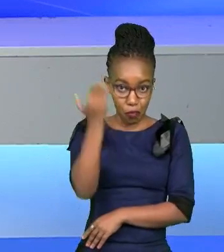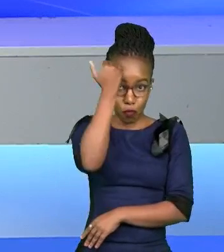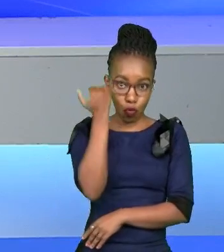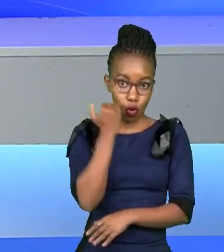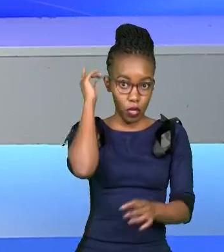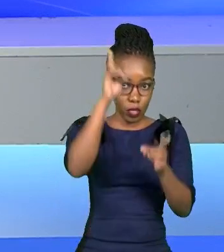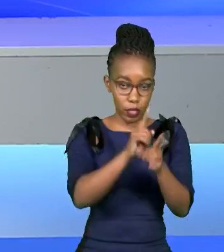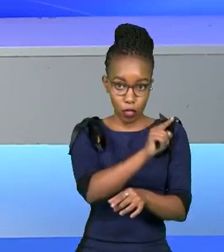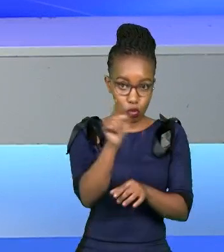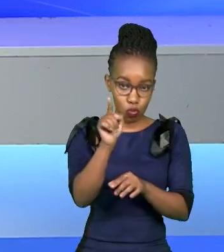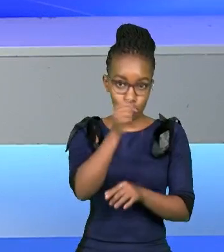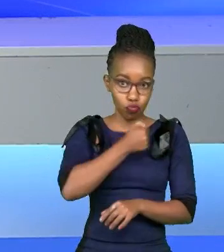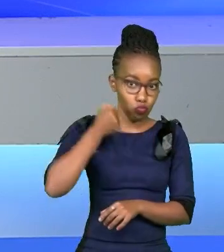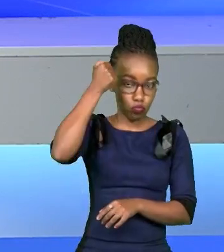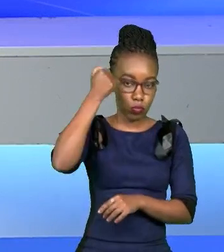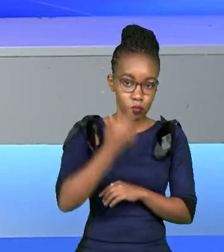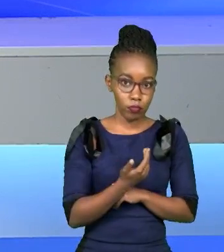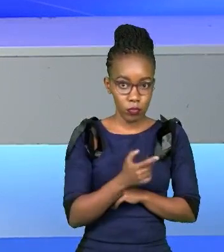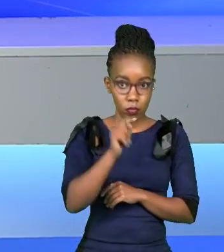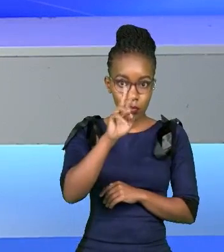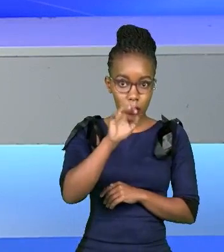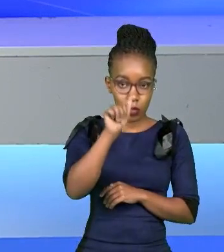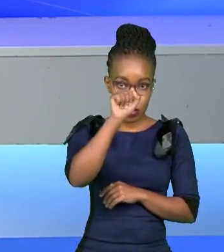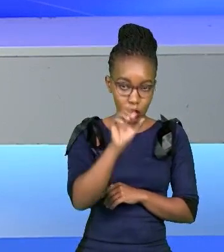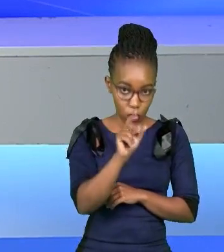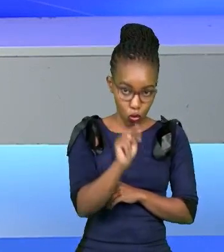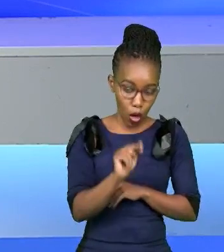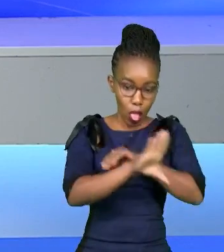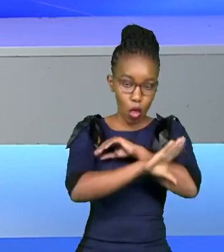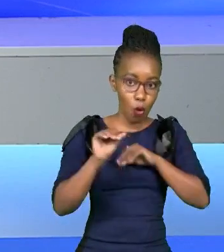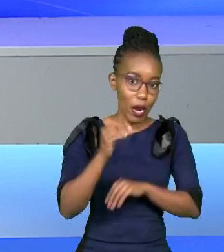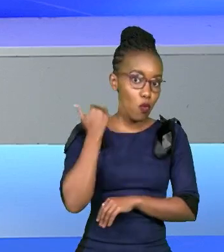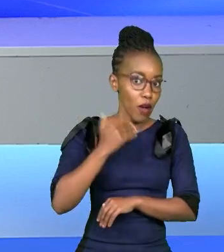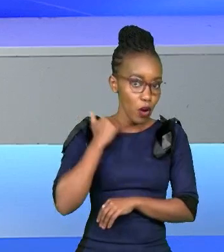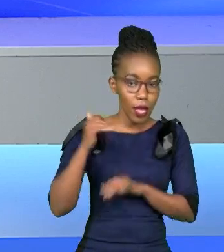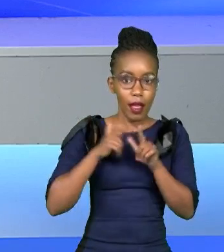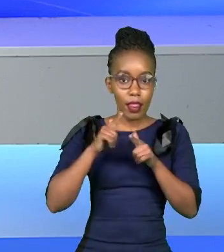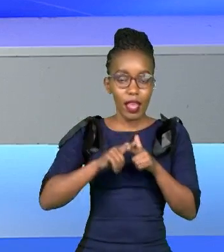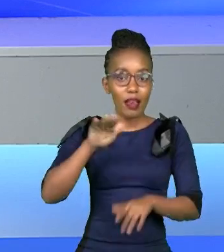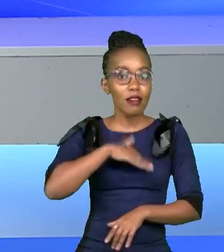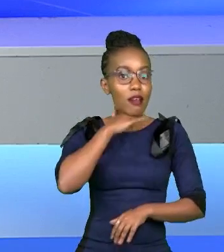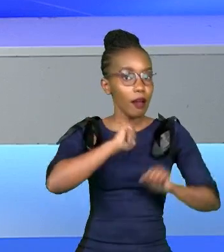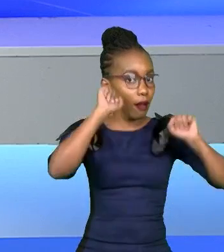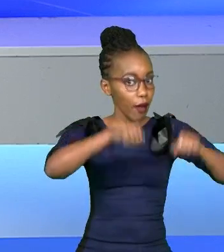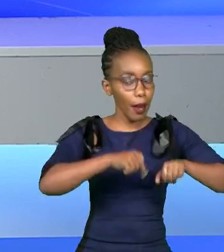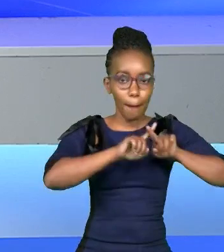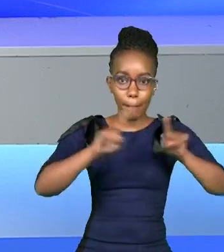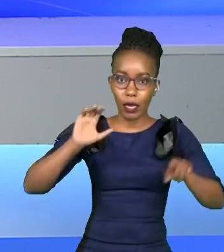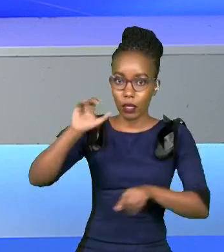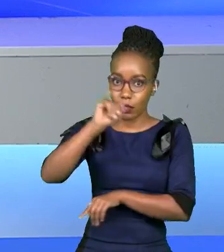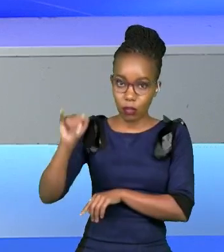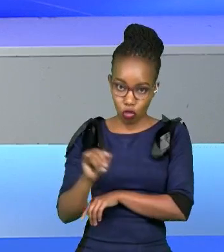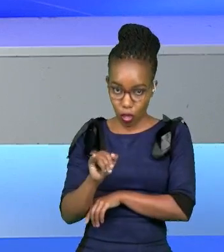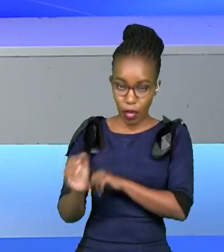against treason, robbery with violence, attempted robbery with violence can still be sentenced to death. Koome has, however, said